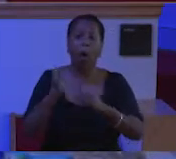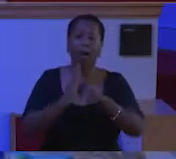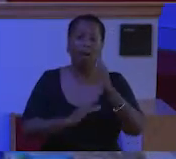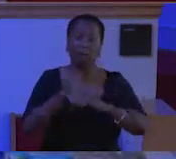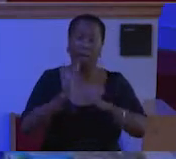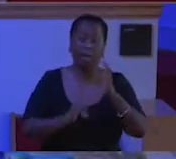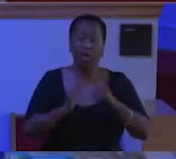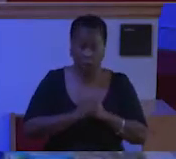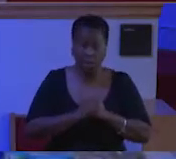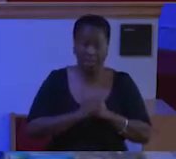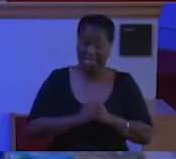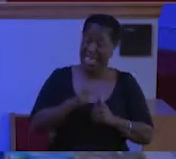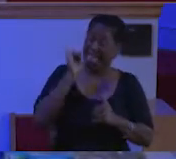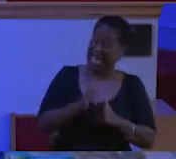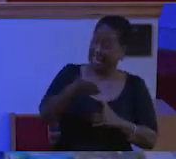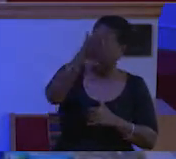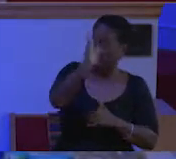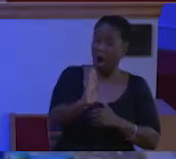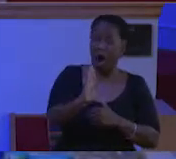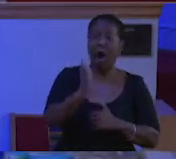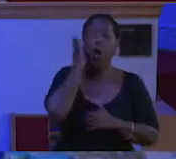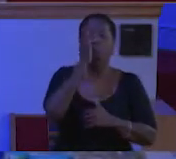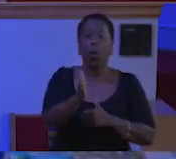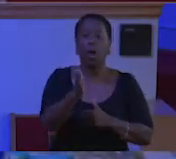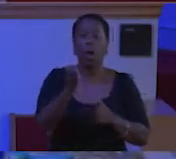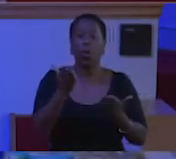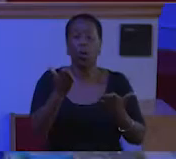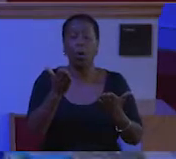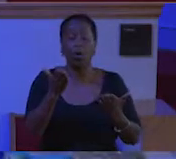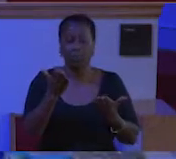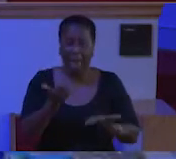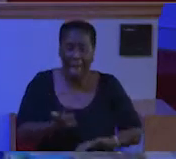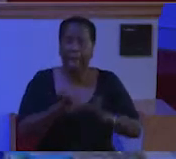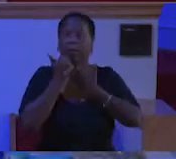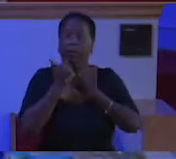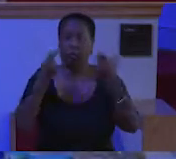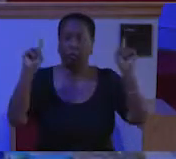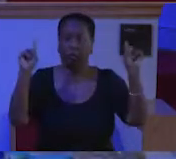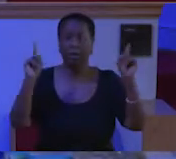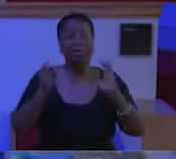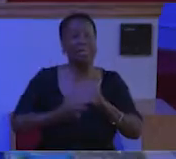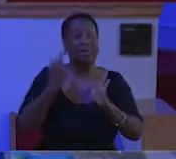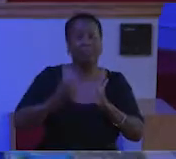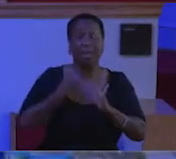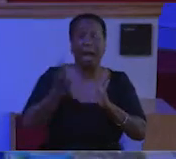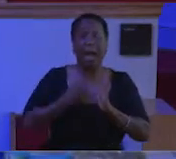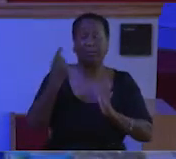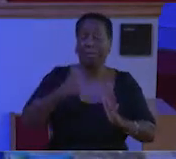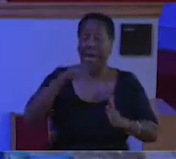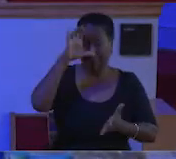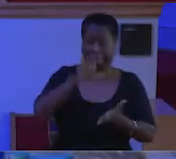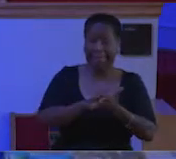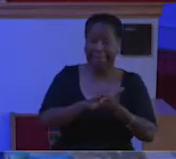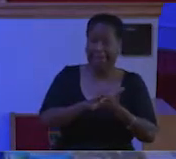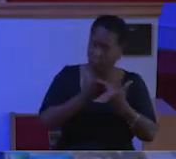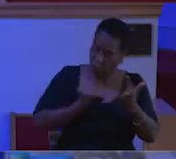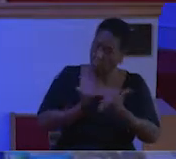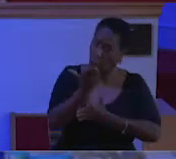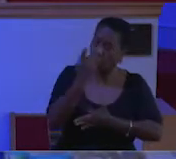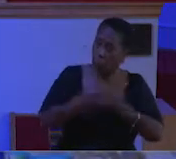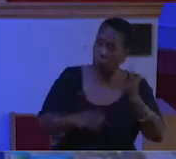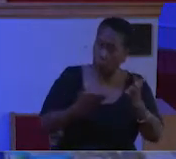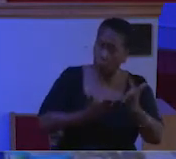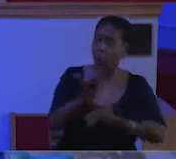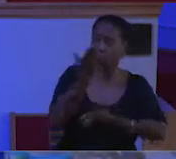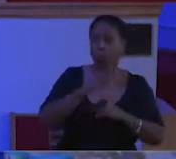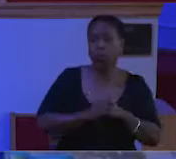consolation is the God that will bring you out. And sometimes I believe you go through what you go